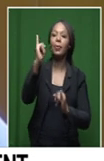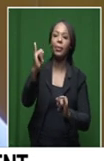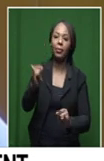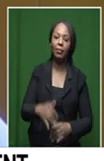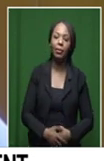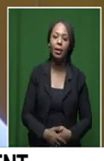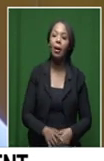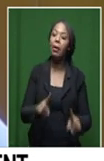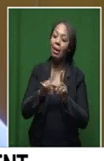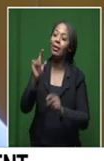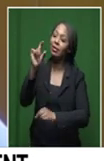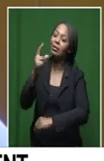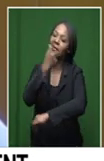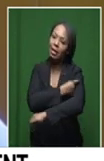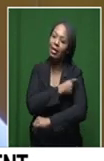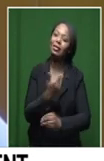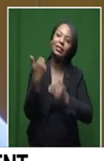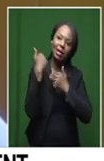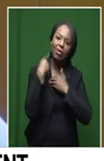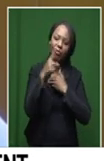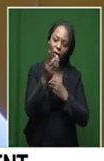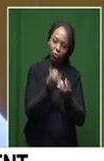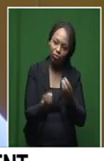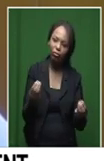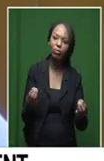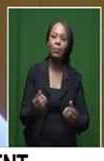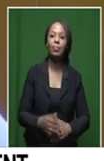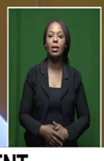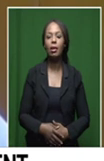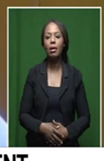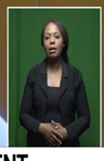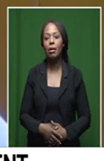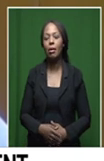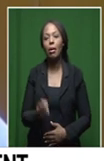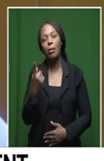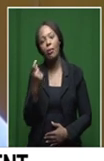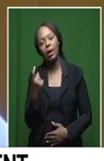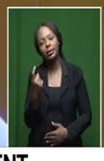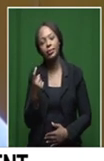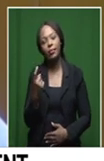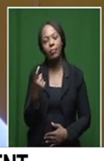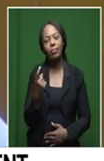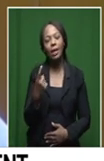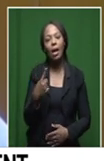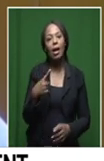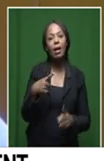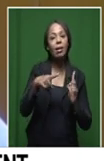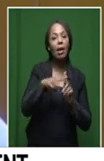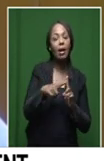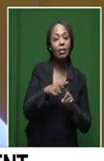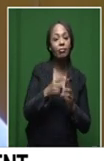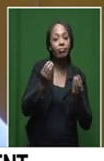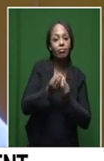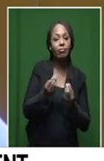effective and safe in children. One of the really negative effects of